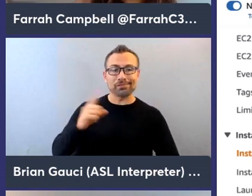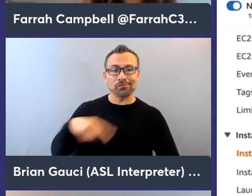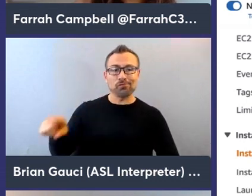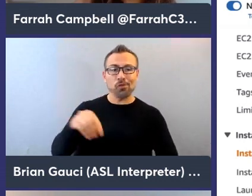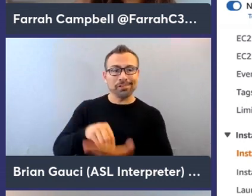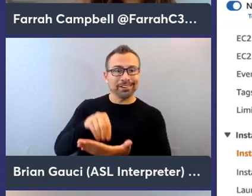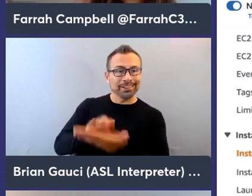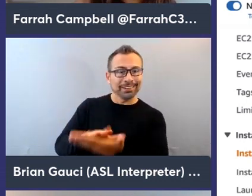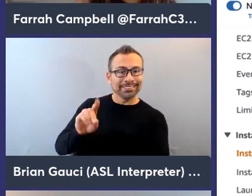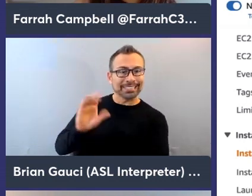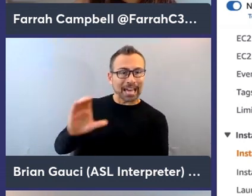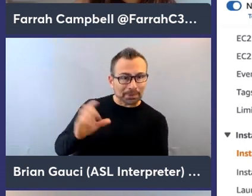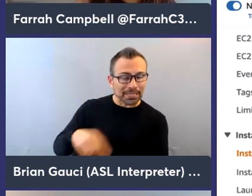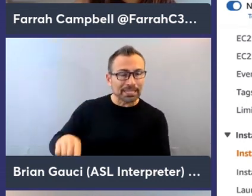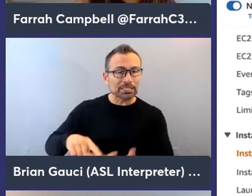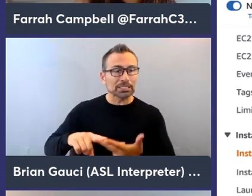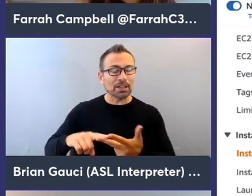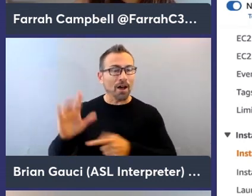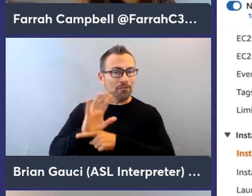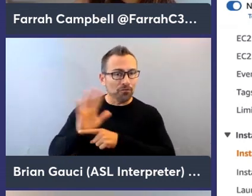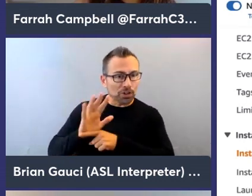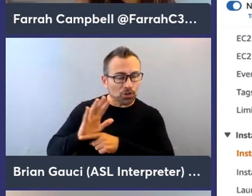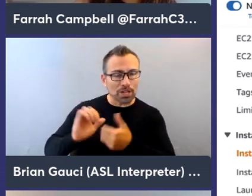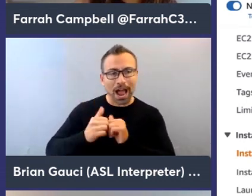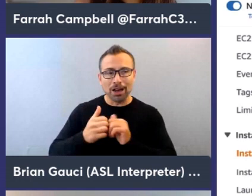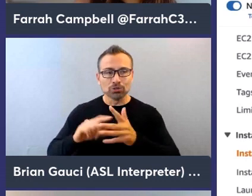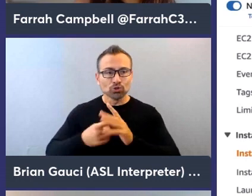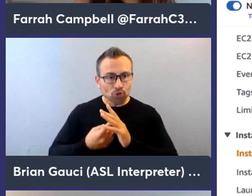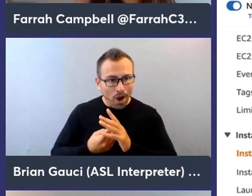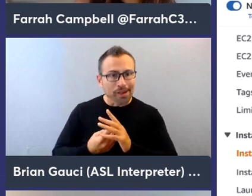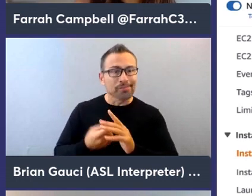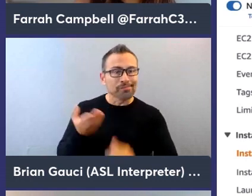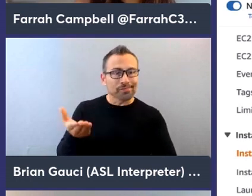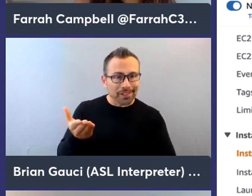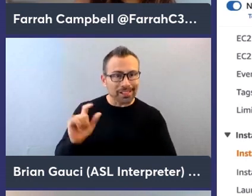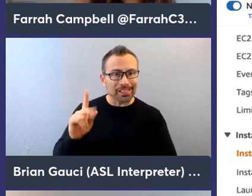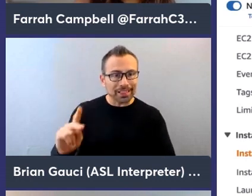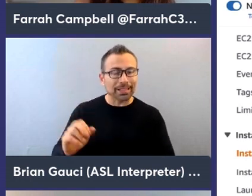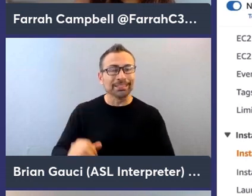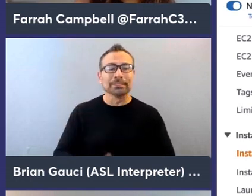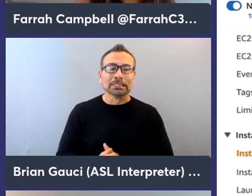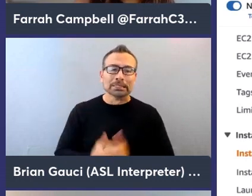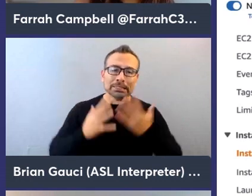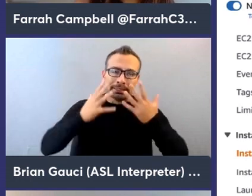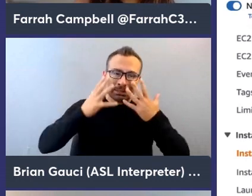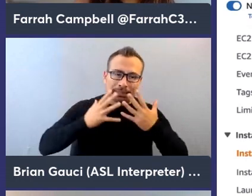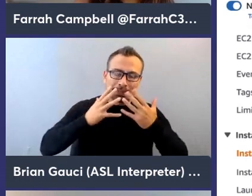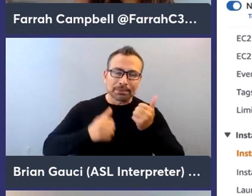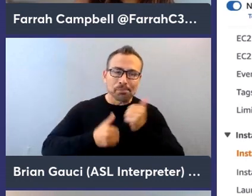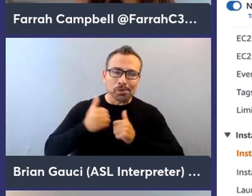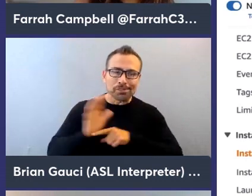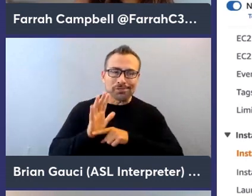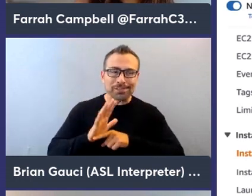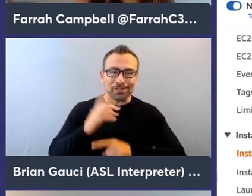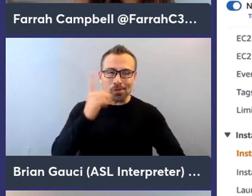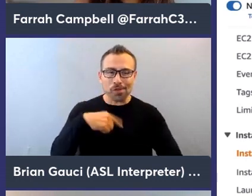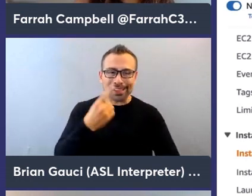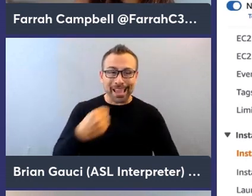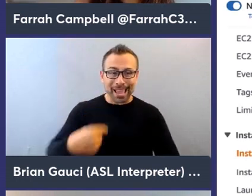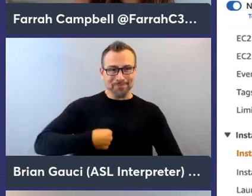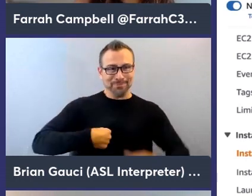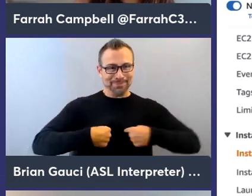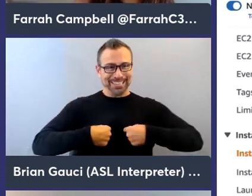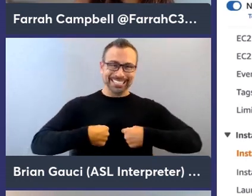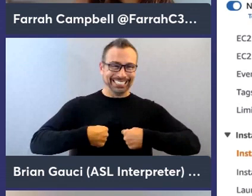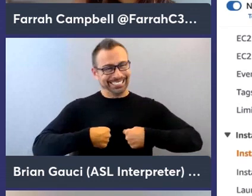links to getting started videos. Unfortunately, most of the videos feature me, so you're going to be stuck with even more me talking to